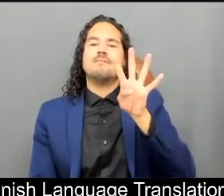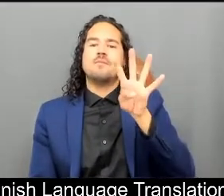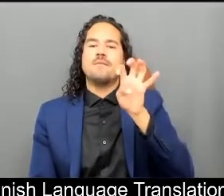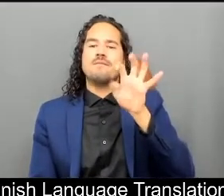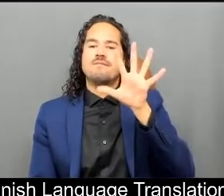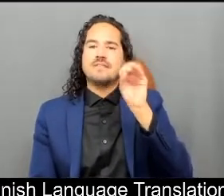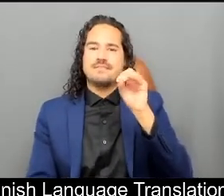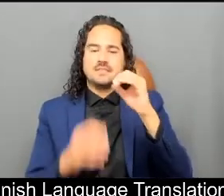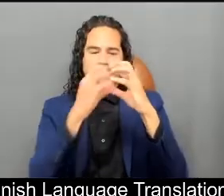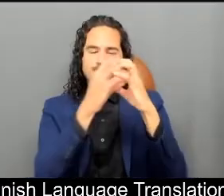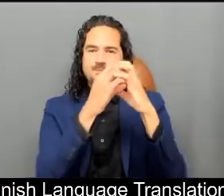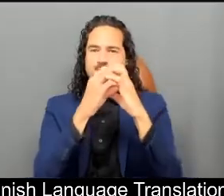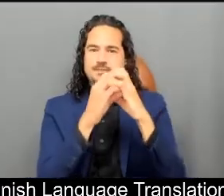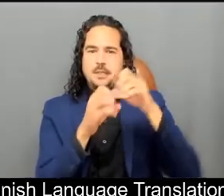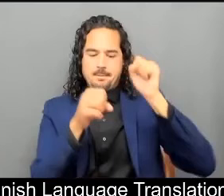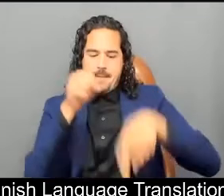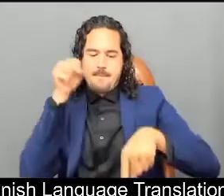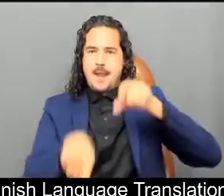it causes